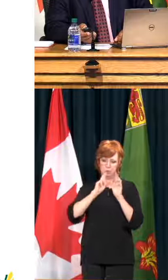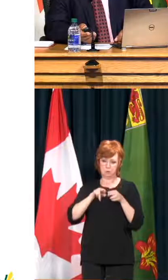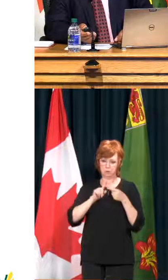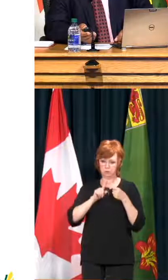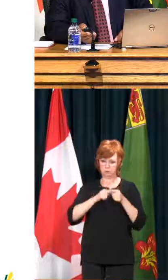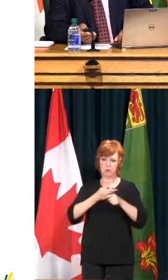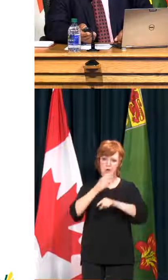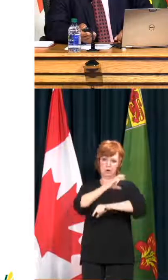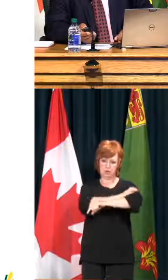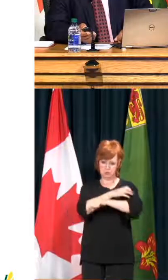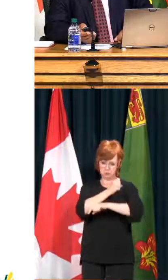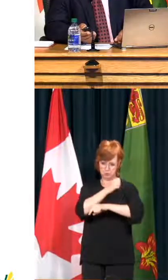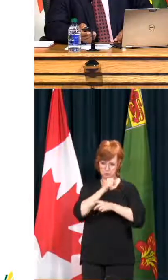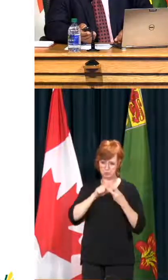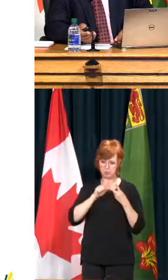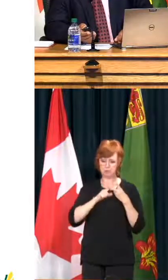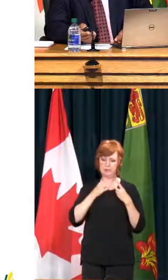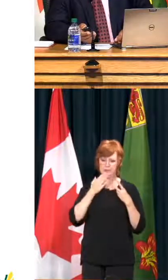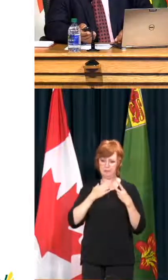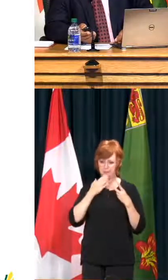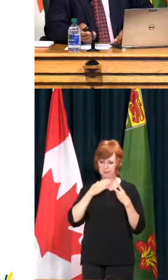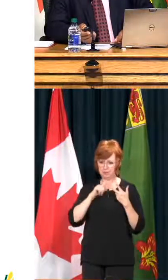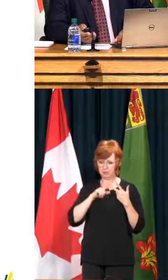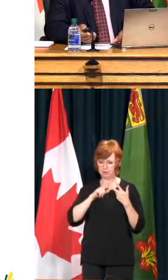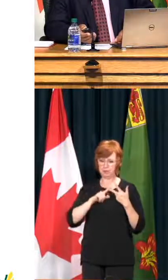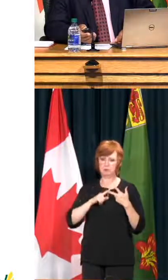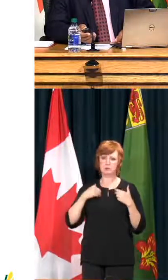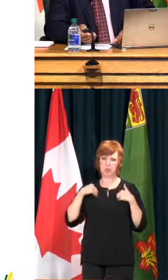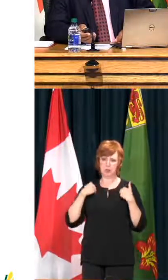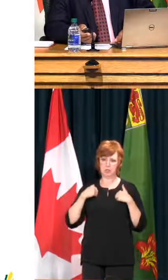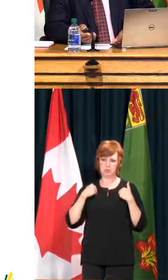disease, heart disease, and others like immune suppression.